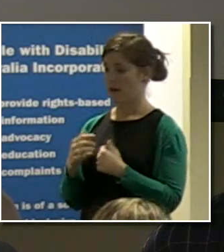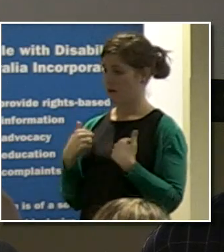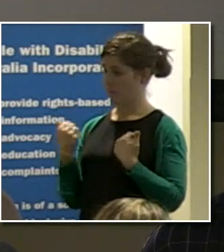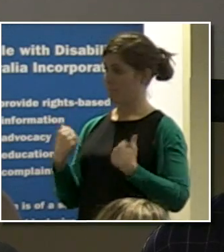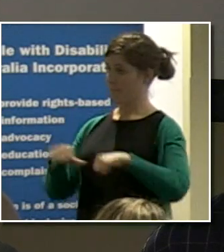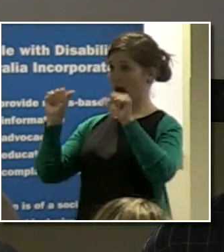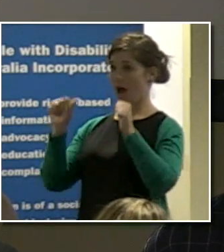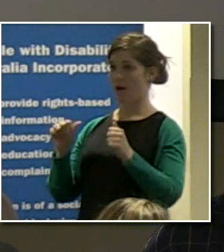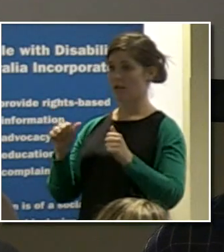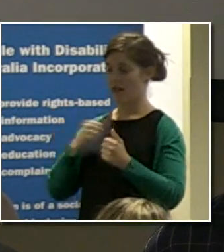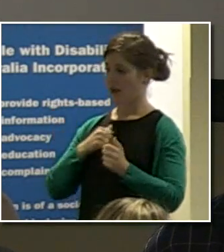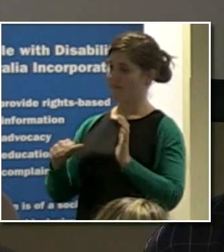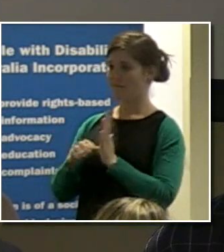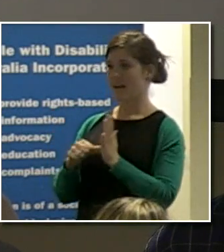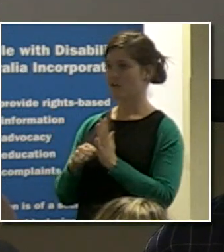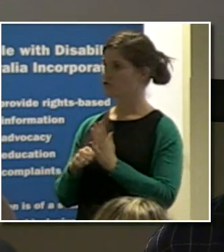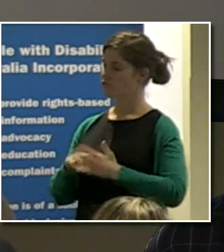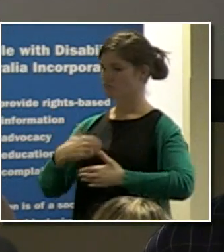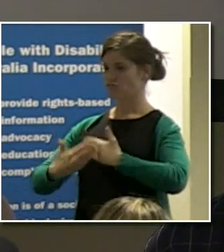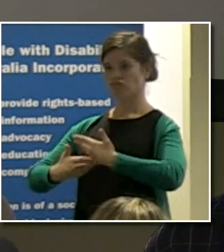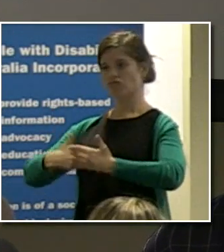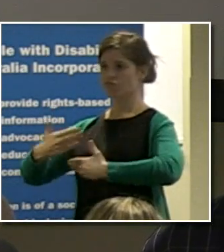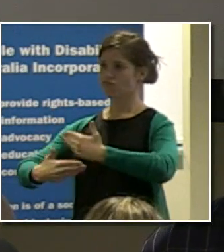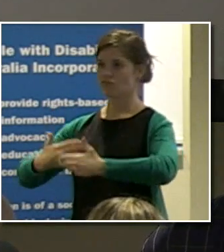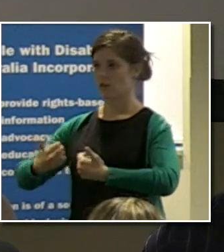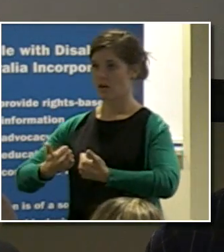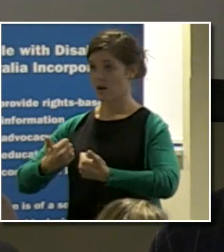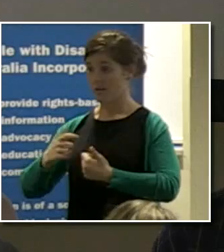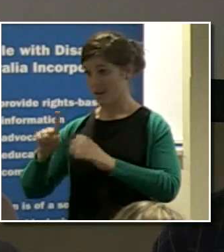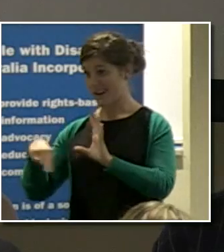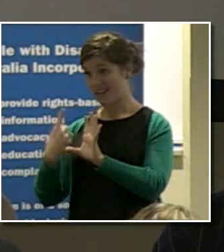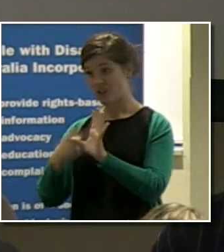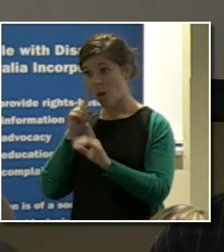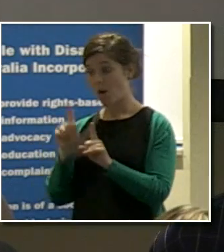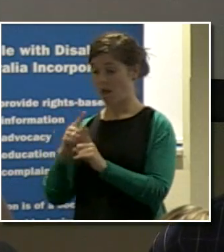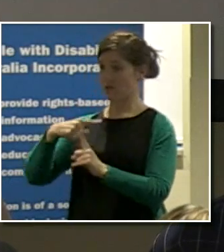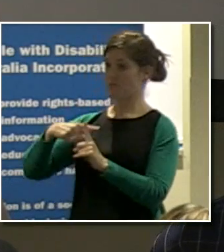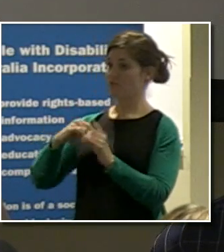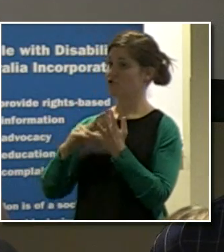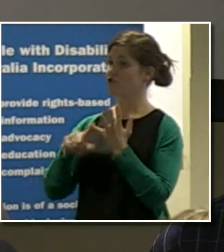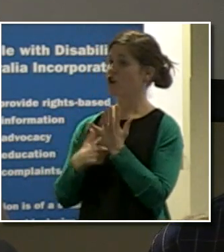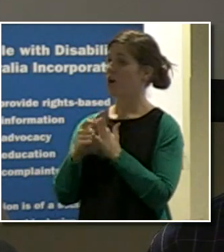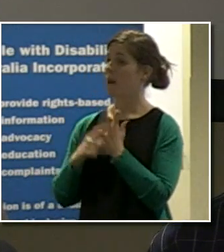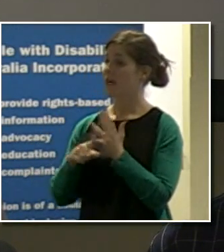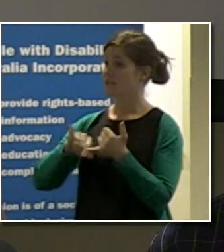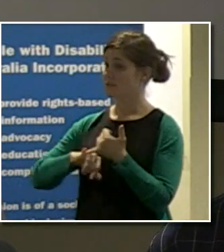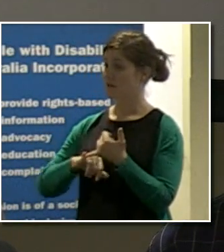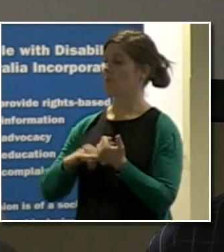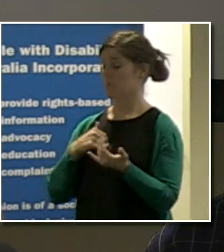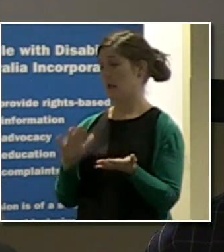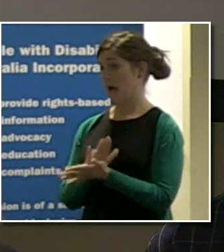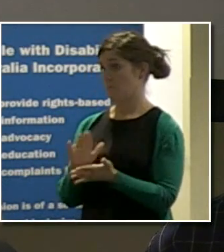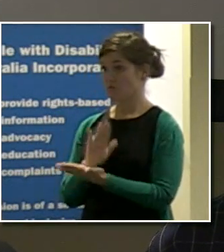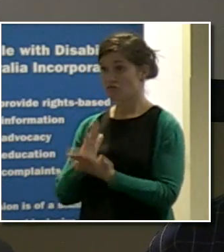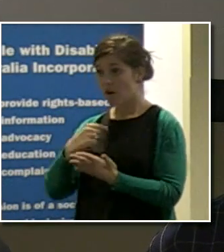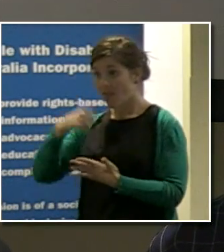coasting towards, not coasting, but clawing our way towards the surplus next year is not where I thought we would be, and